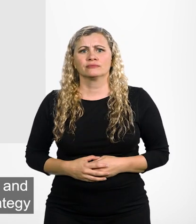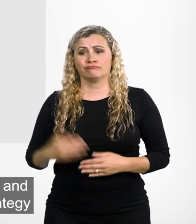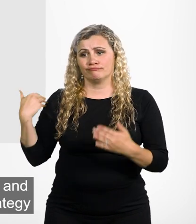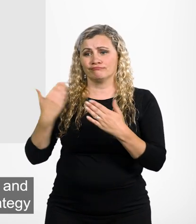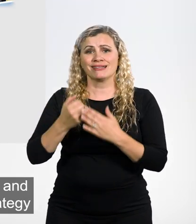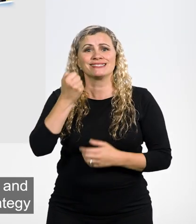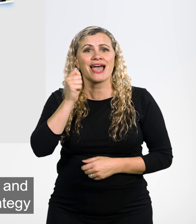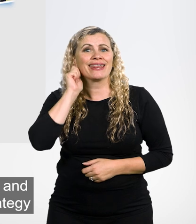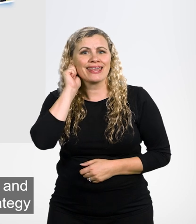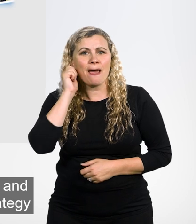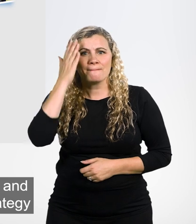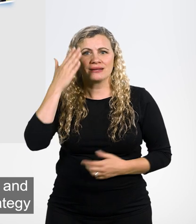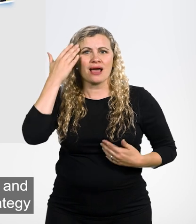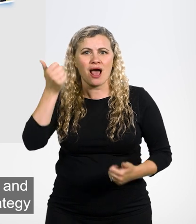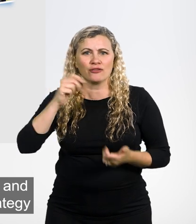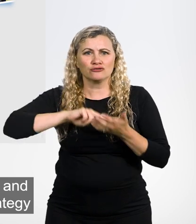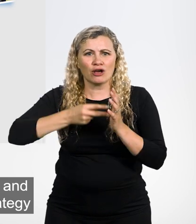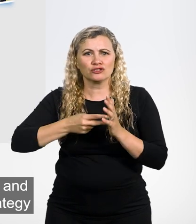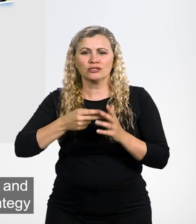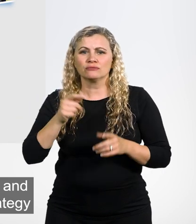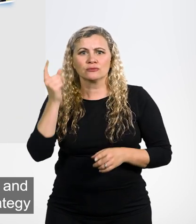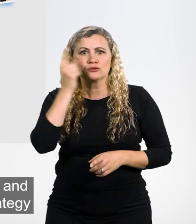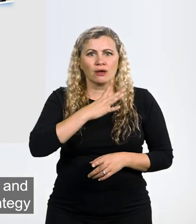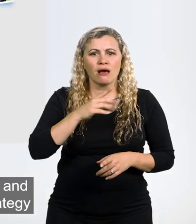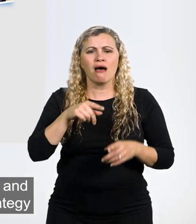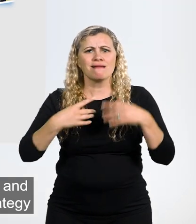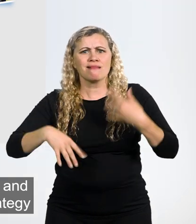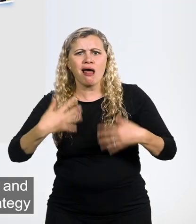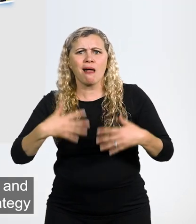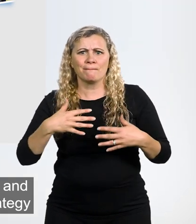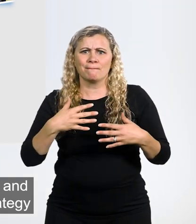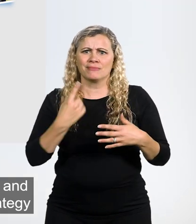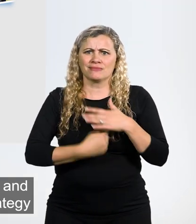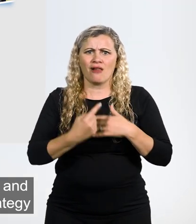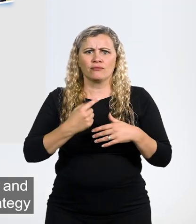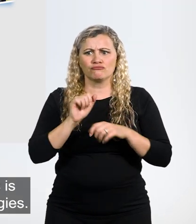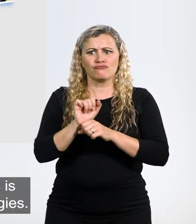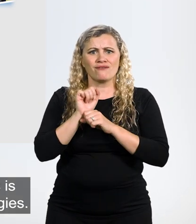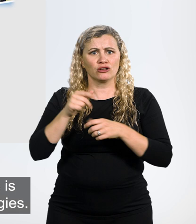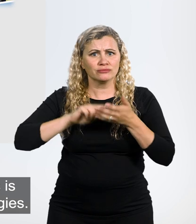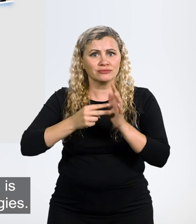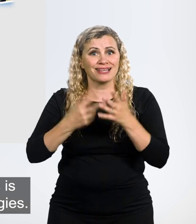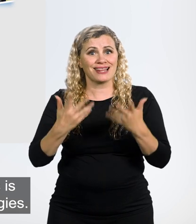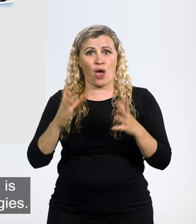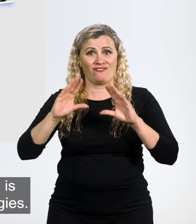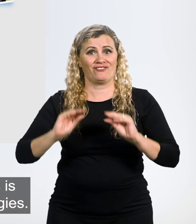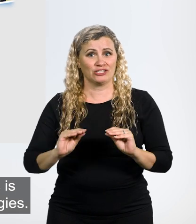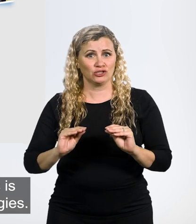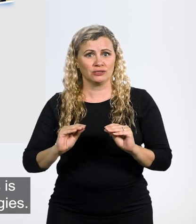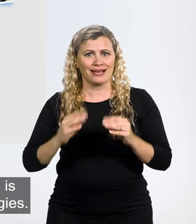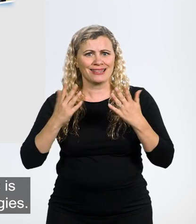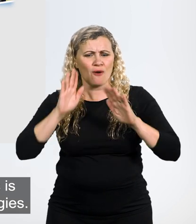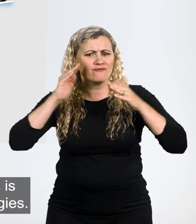our 10-year mental health strategy and suicide and self-harm prevention strategy is coming to an end